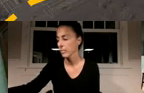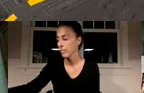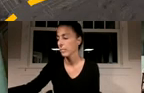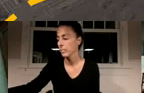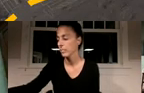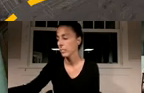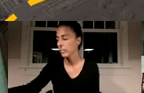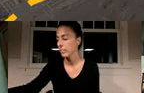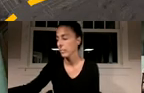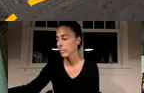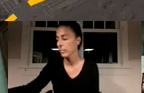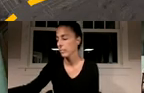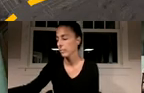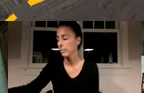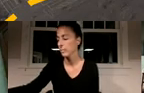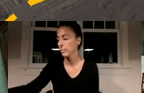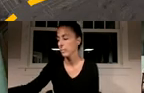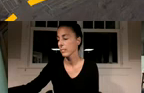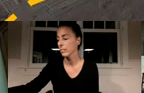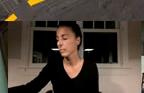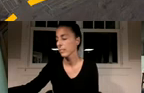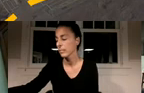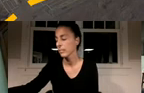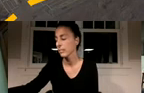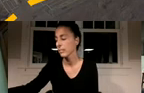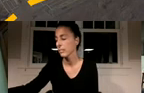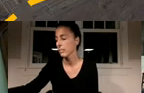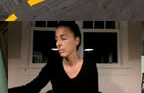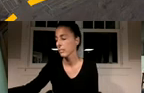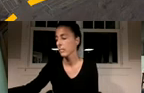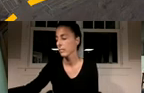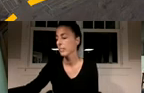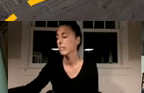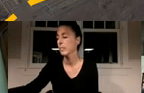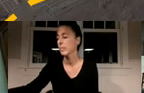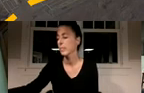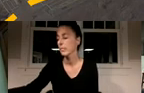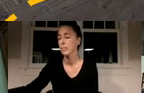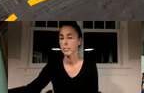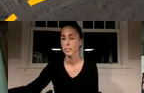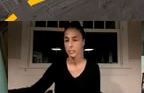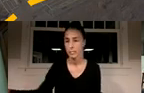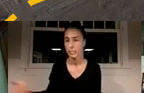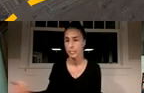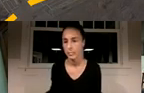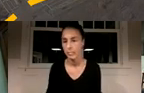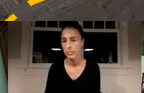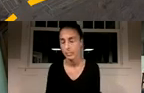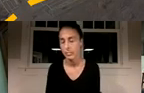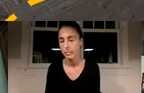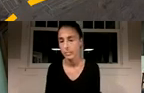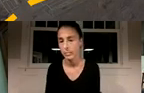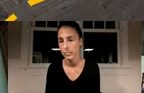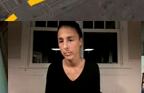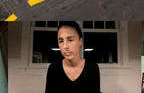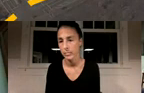is without a solid plan to address the issues that type of development might cause, the Planning Commission is likely to say no,